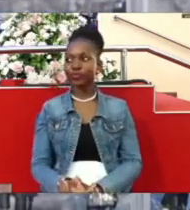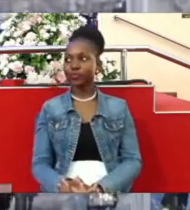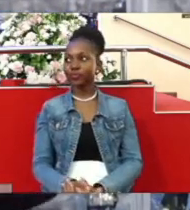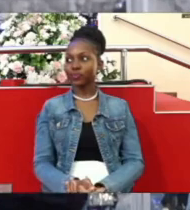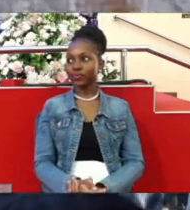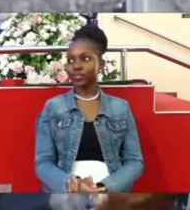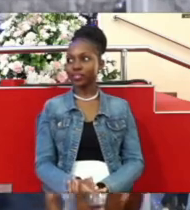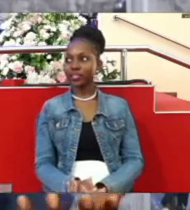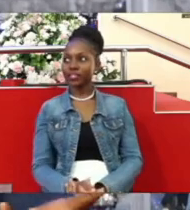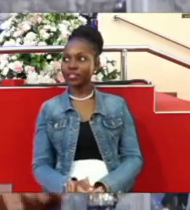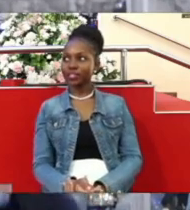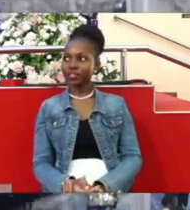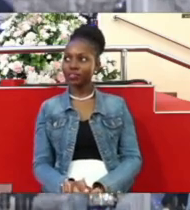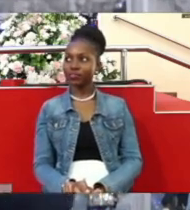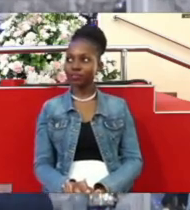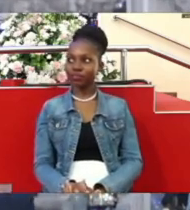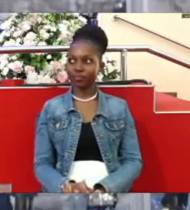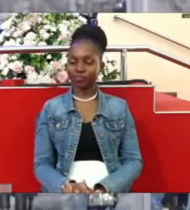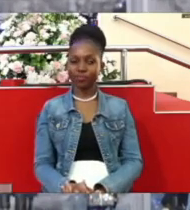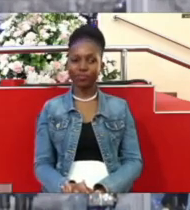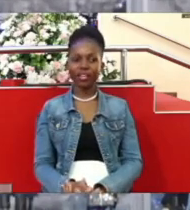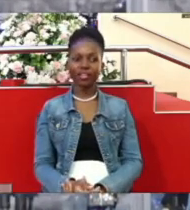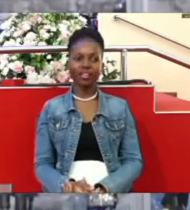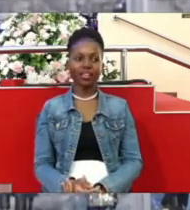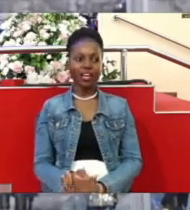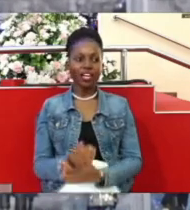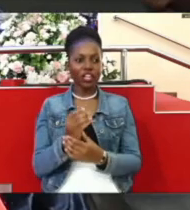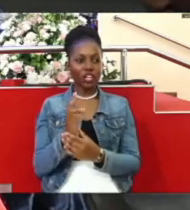And then you are trying to throw it away so that you may drink that water.